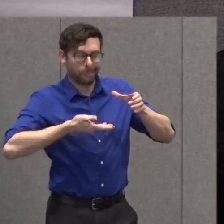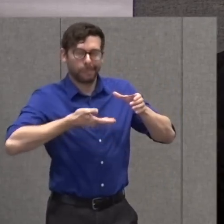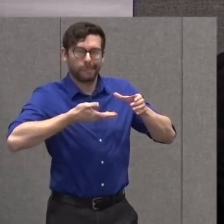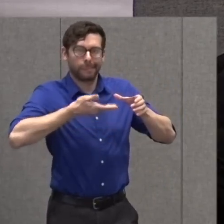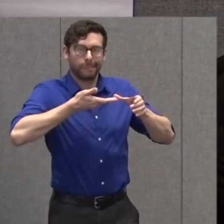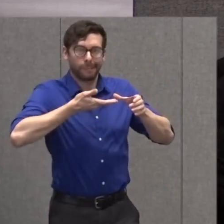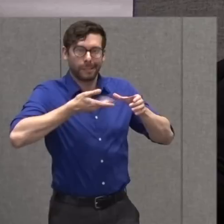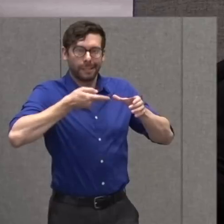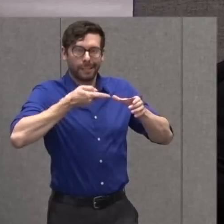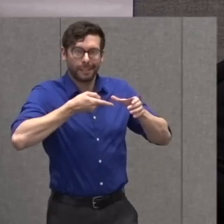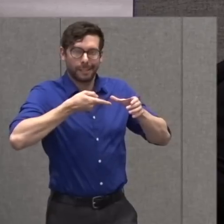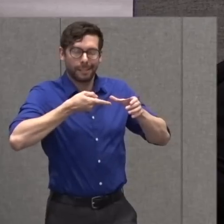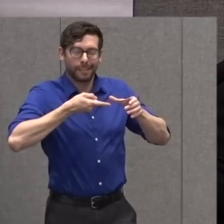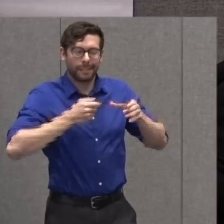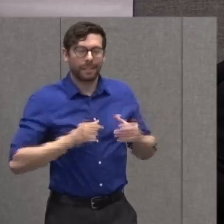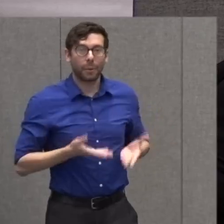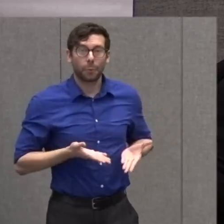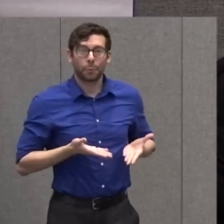yeah.